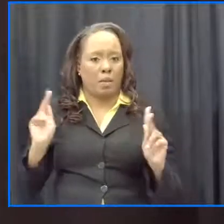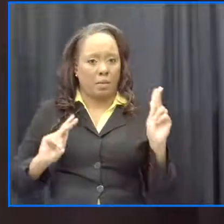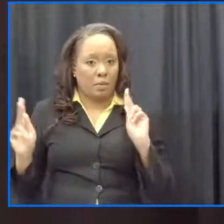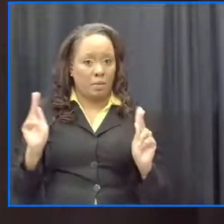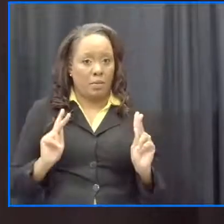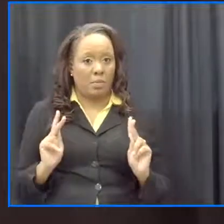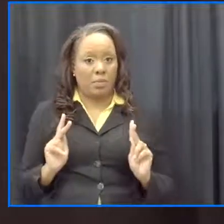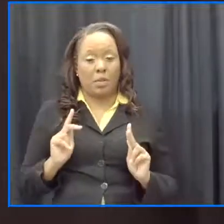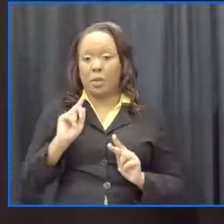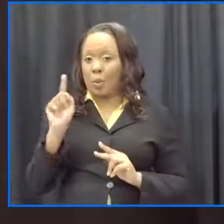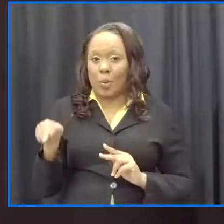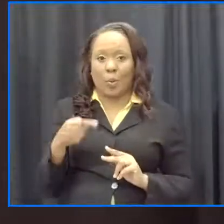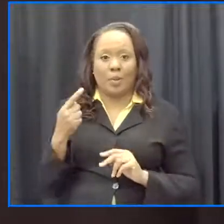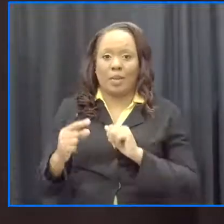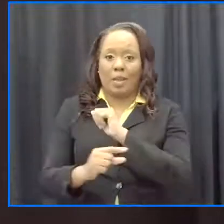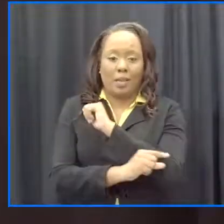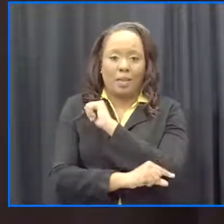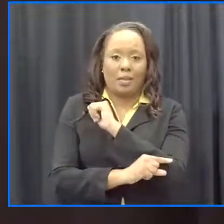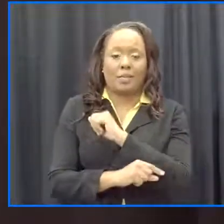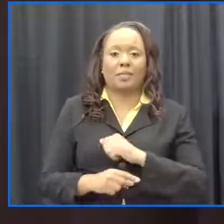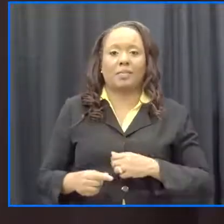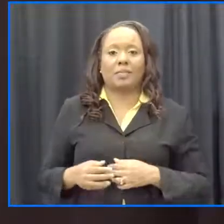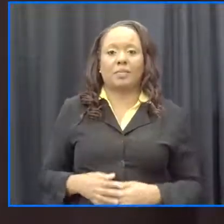and to the status of women.